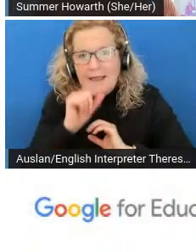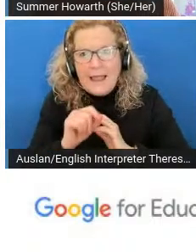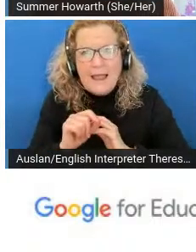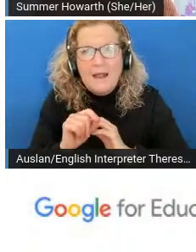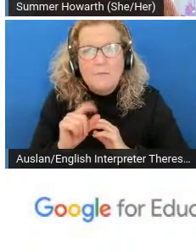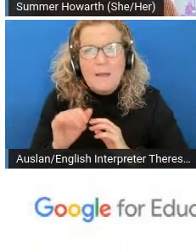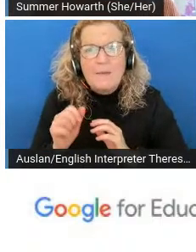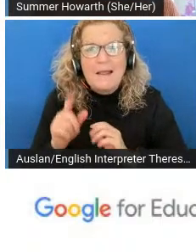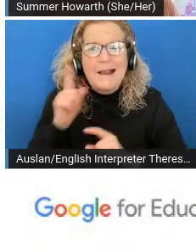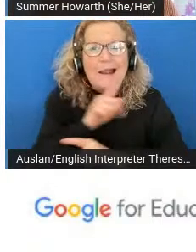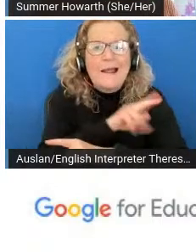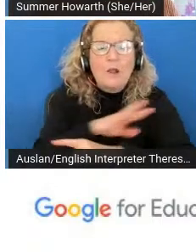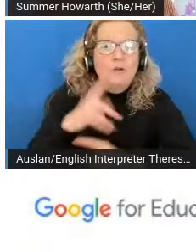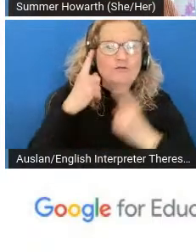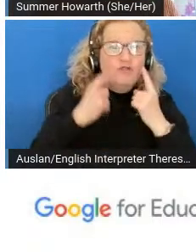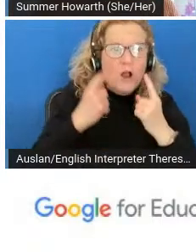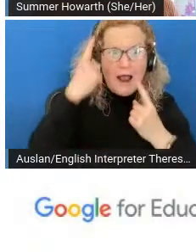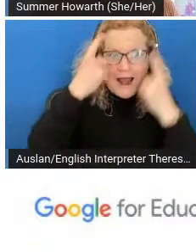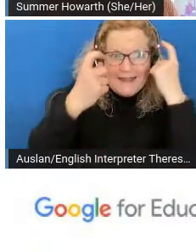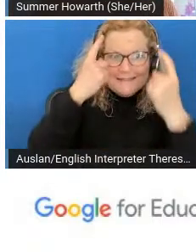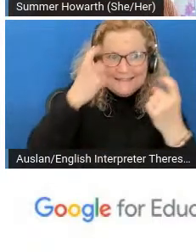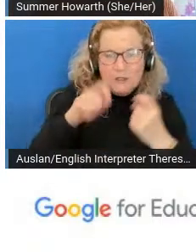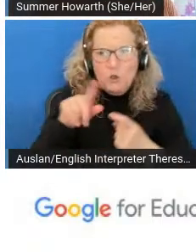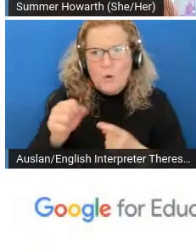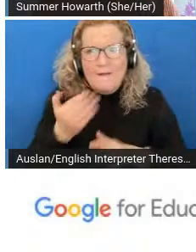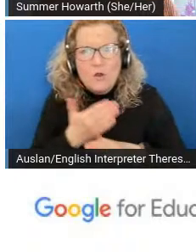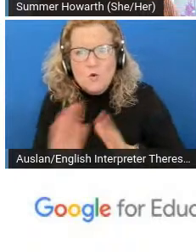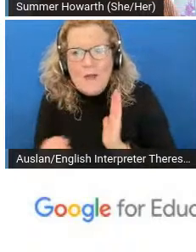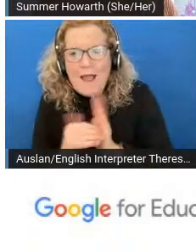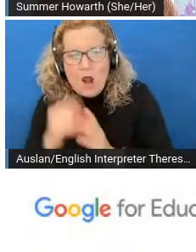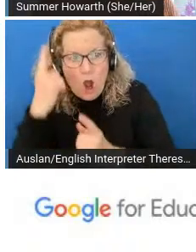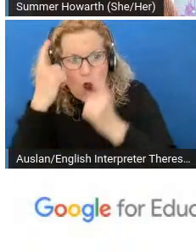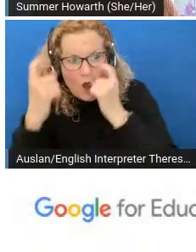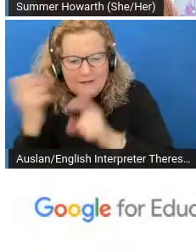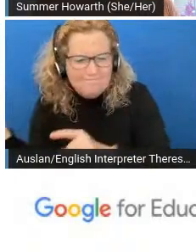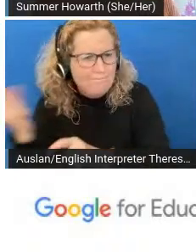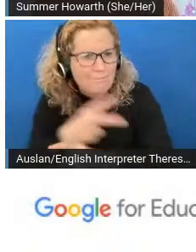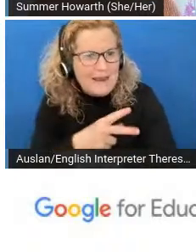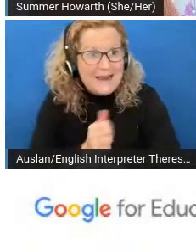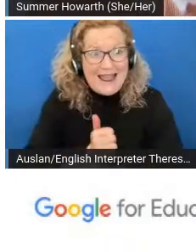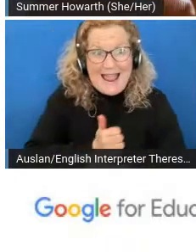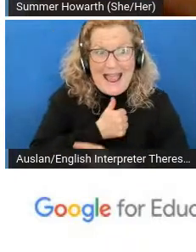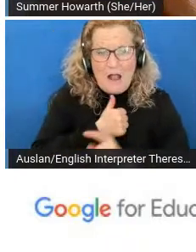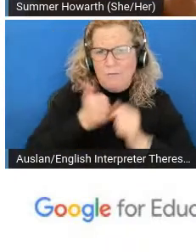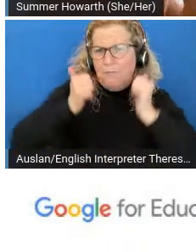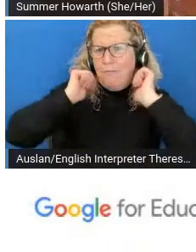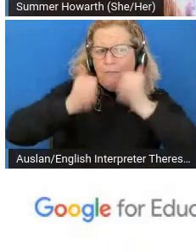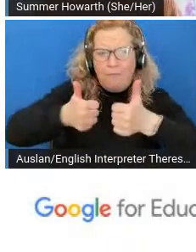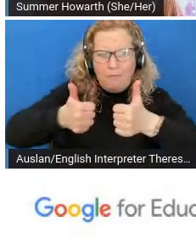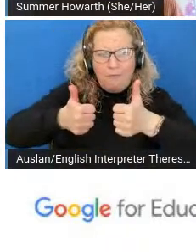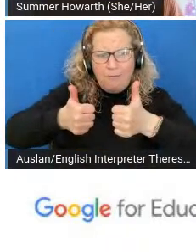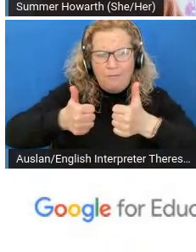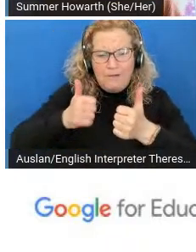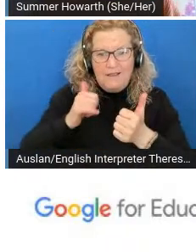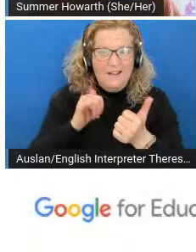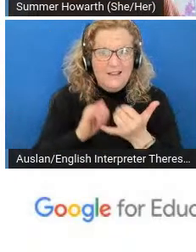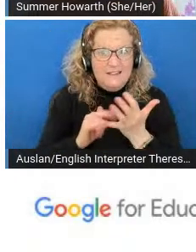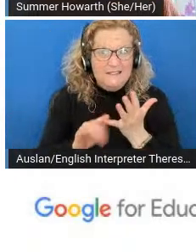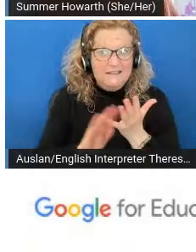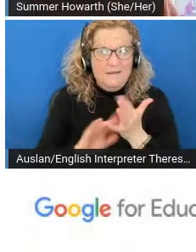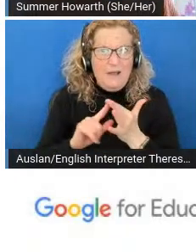we've shared, drop them in the chat. If you've come up with your own ideas, which are even better, which would be absolutely phenomenal to share, more